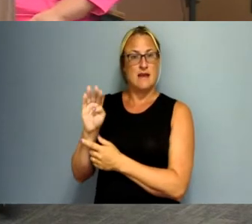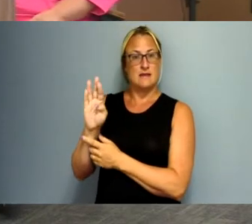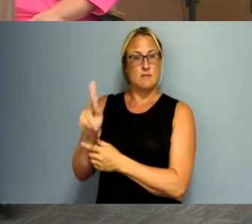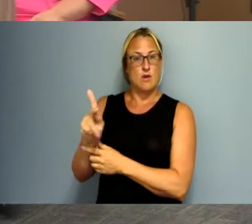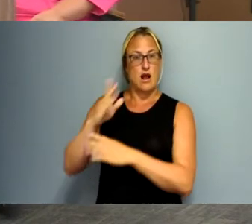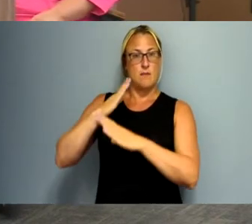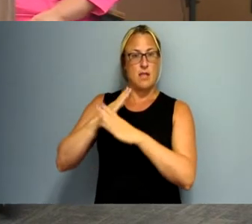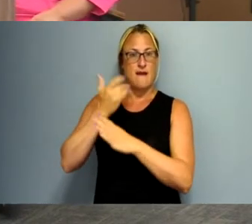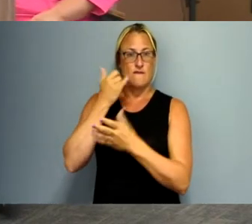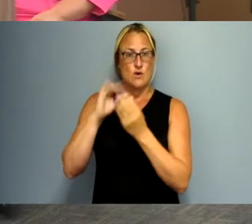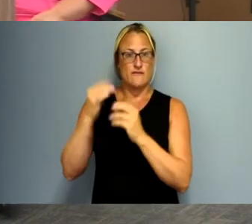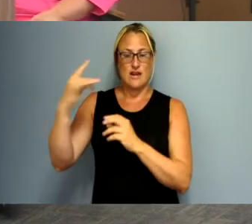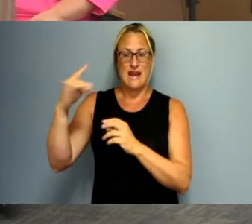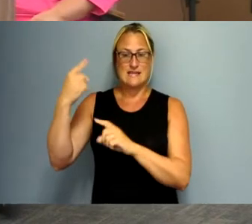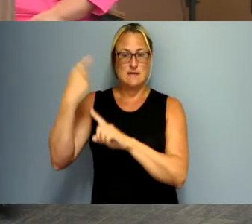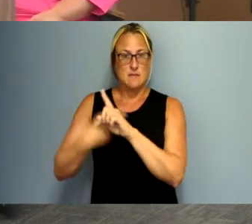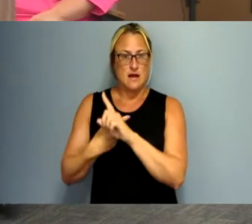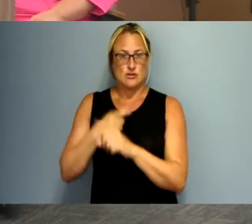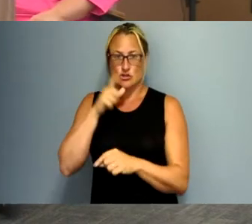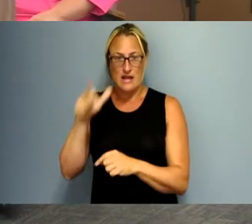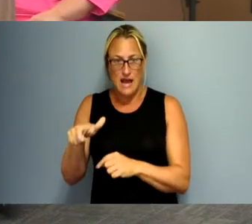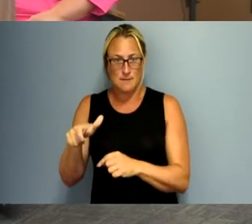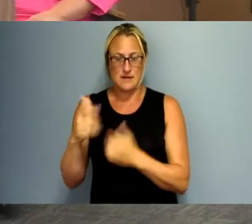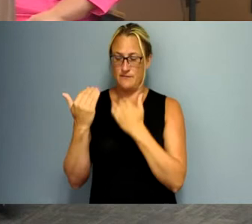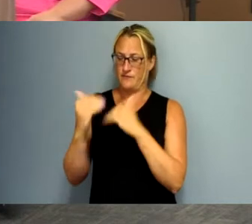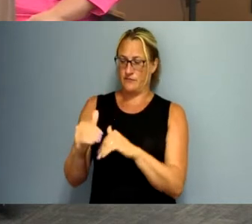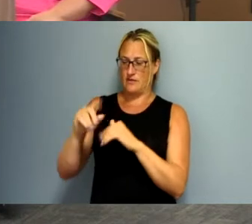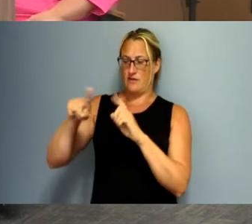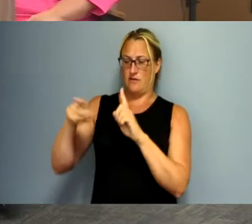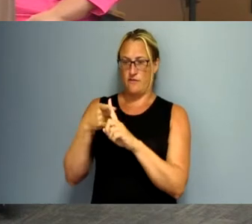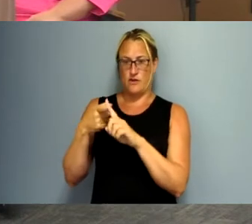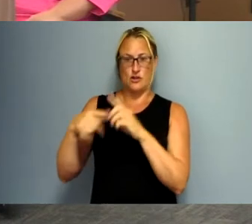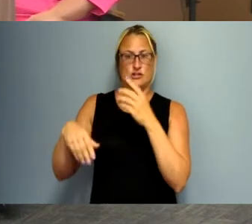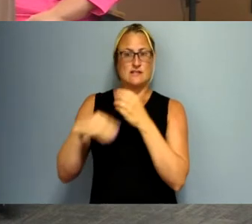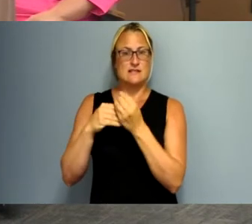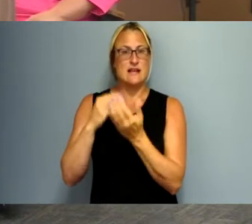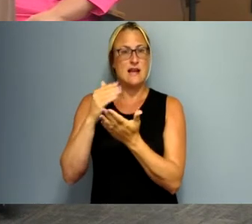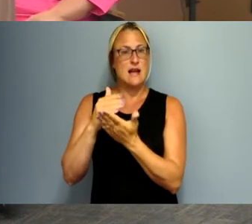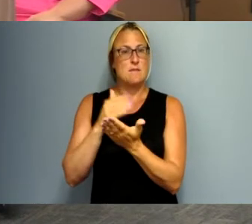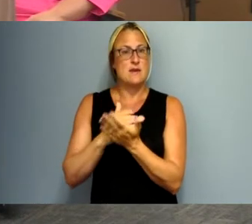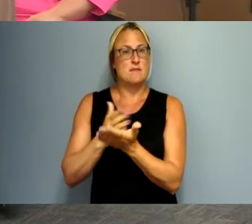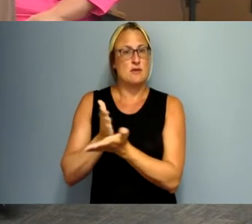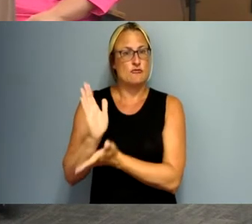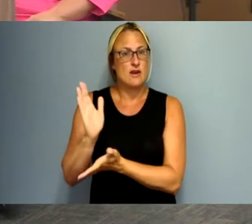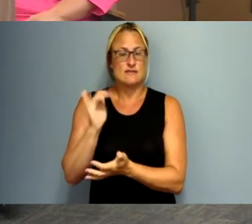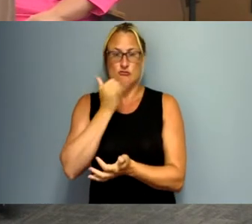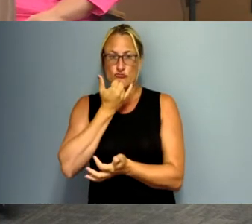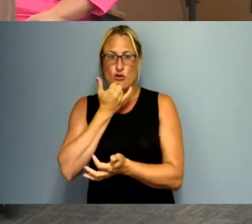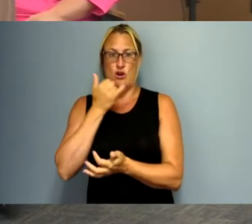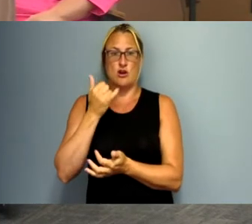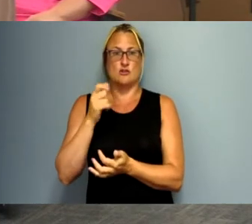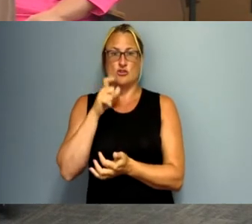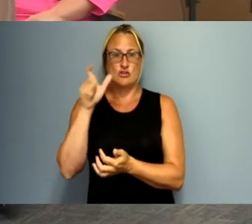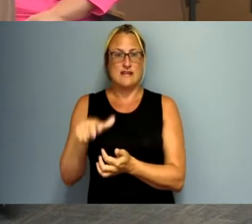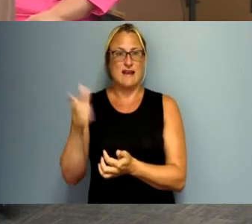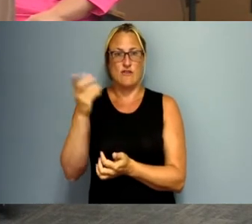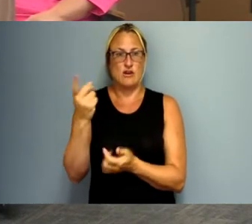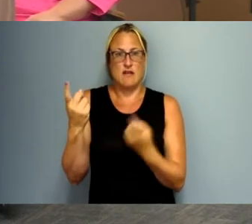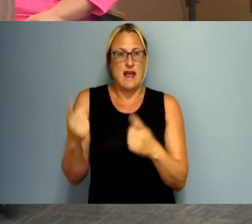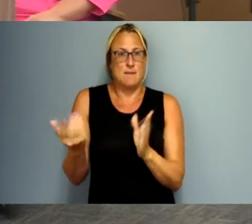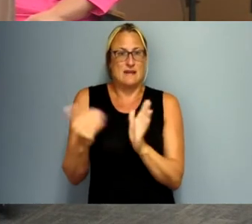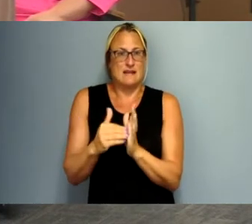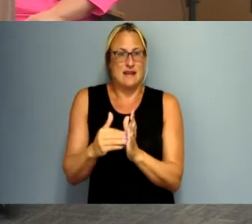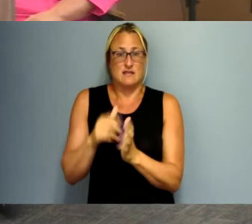months? That is a restriction of her First Amendment rights. It was wrong, it should have never happened, and we'll make sure it won't ever happen again. How hard is it to do